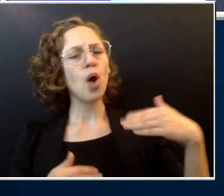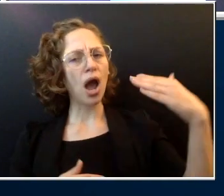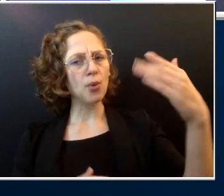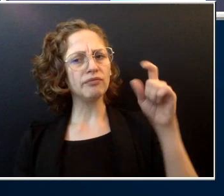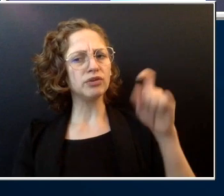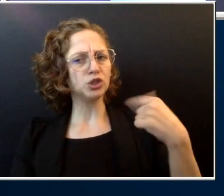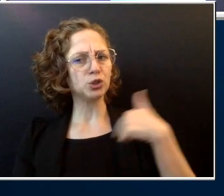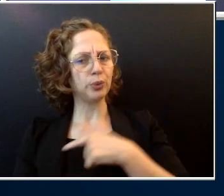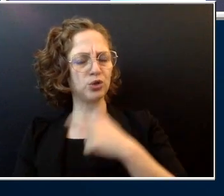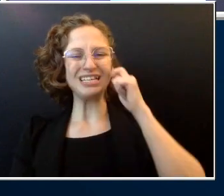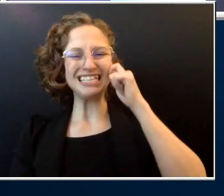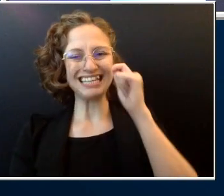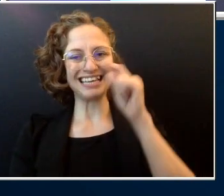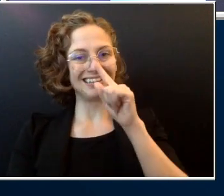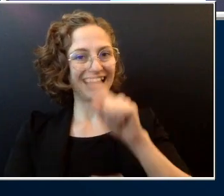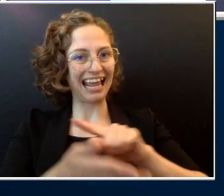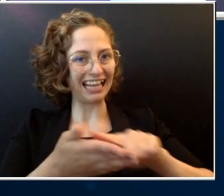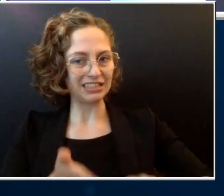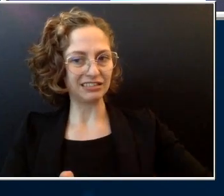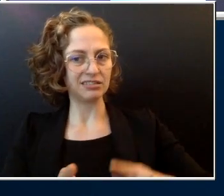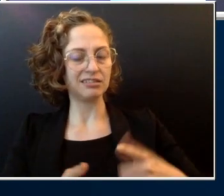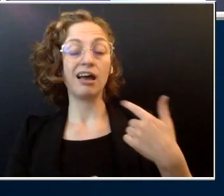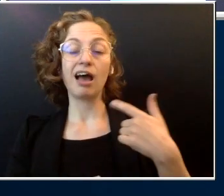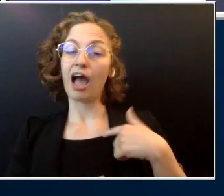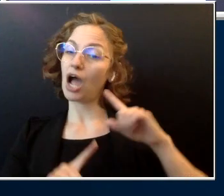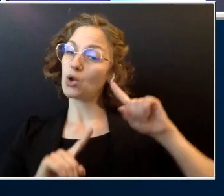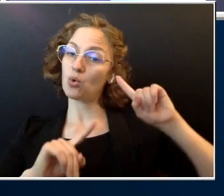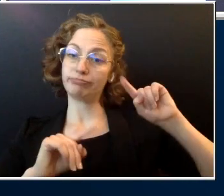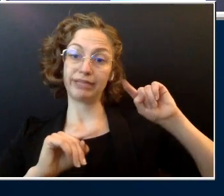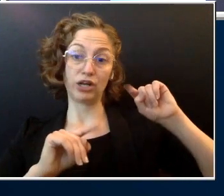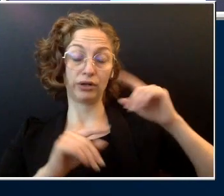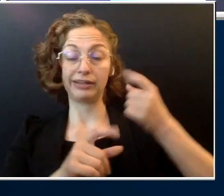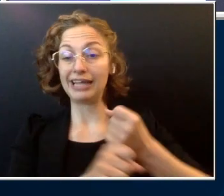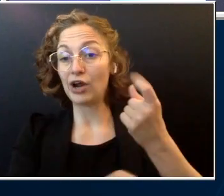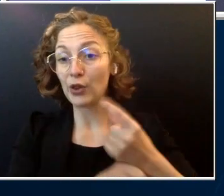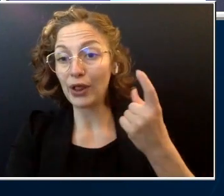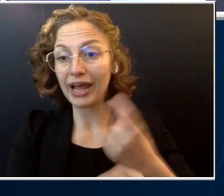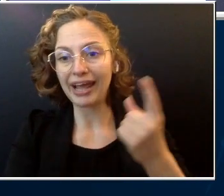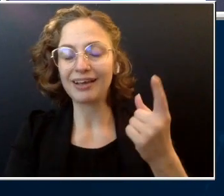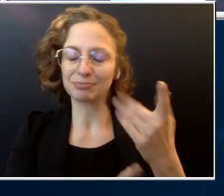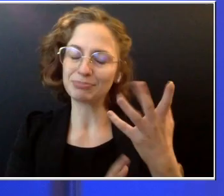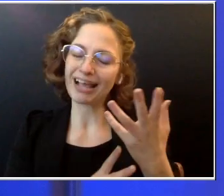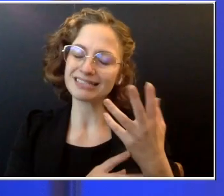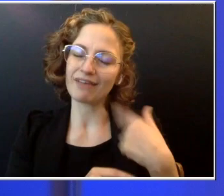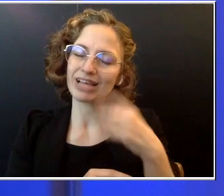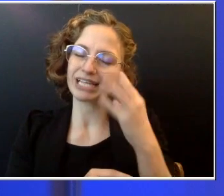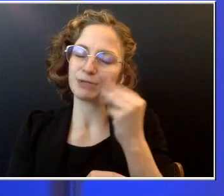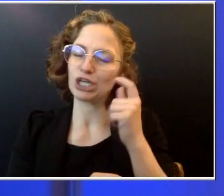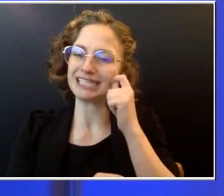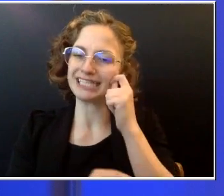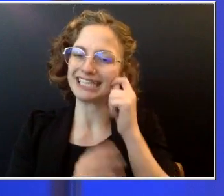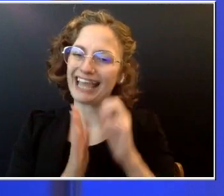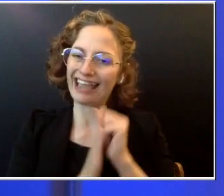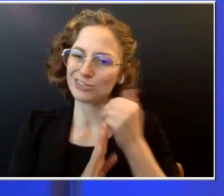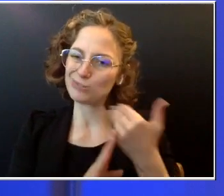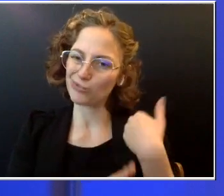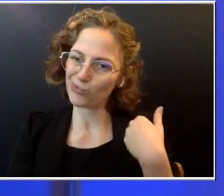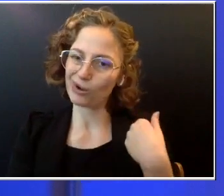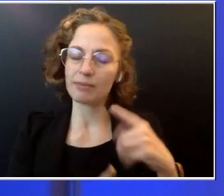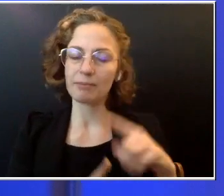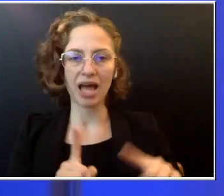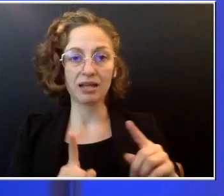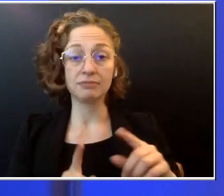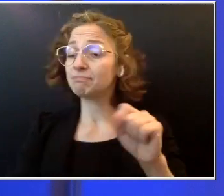on myself, but does that mean everybody needs to be doing it annually? Right. I recommend an annual skin check. No matter what your risk level? Right.